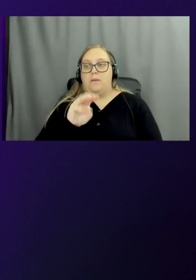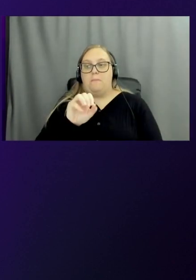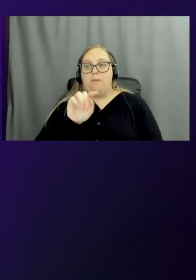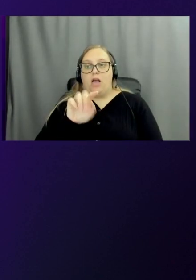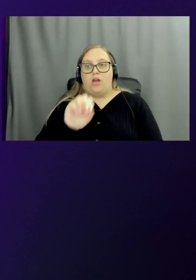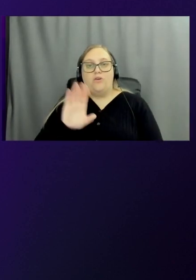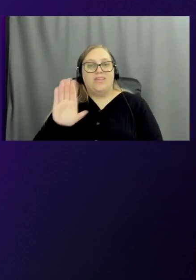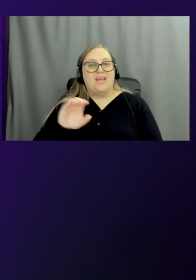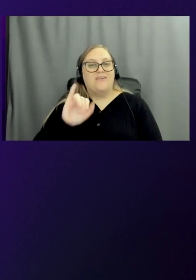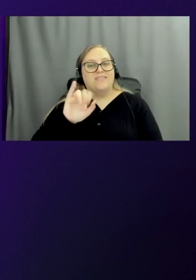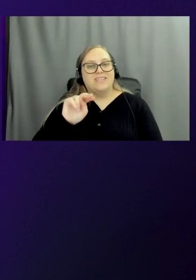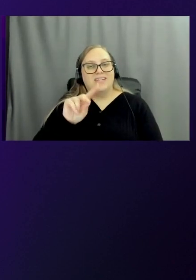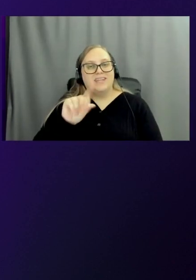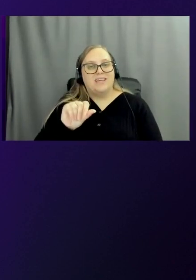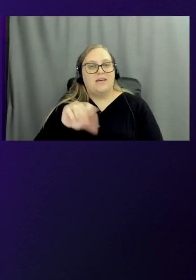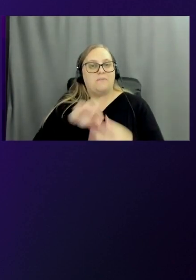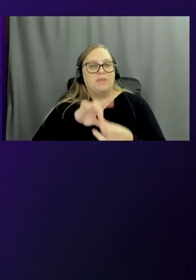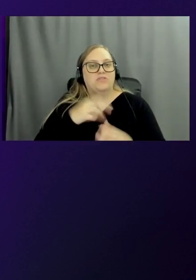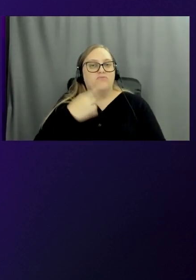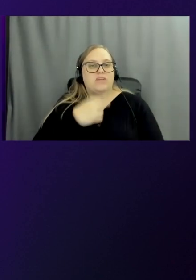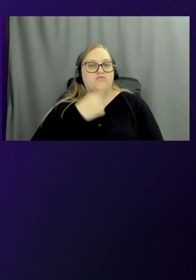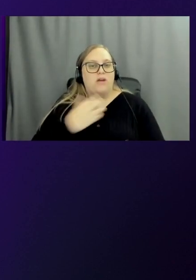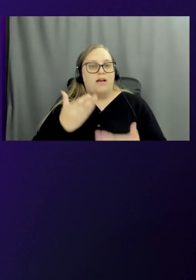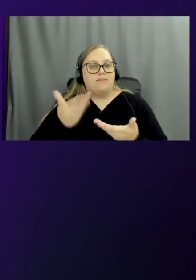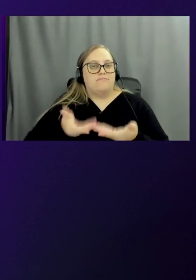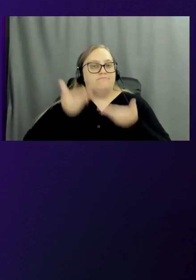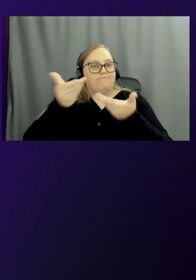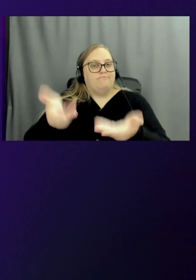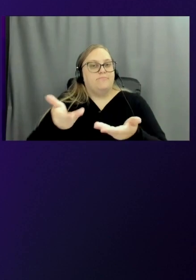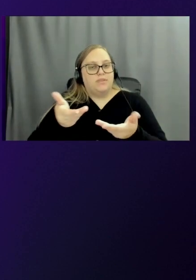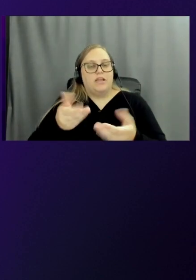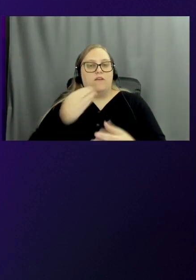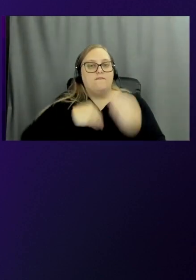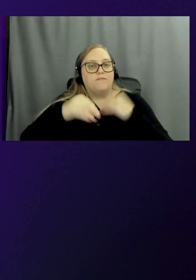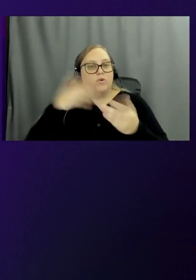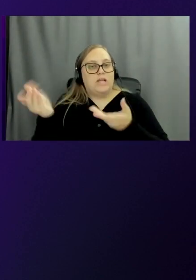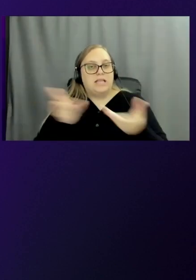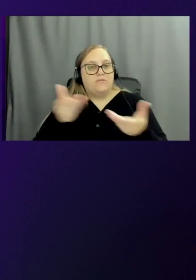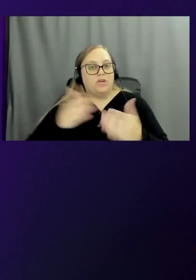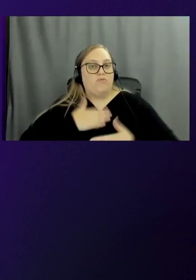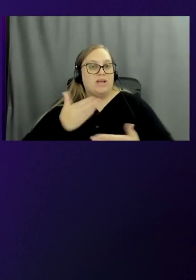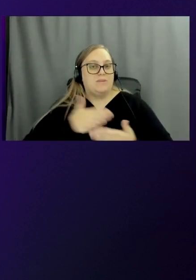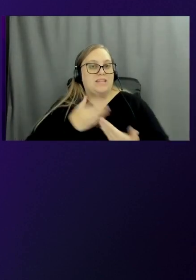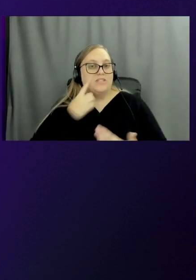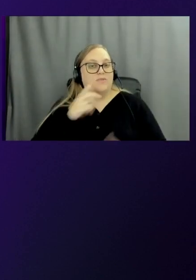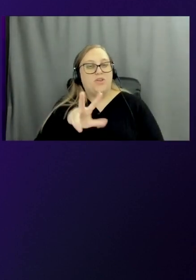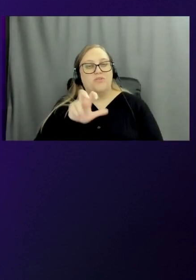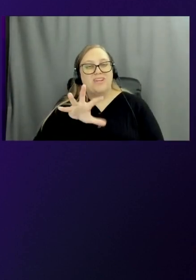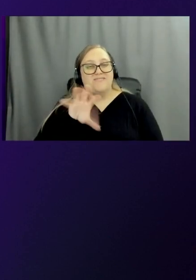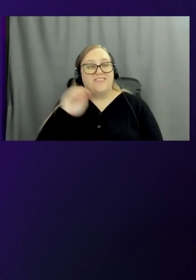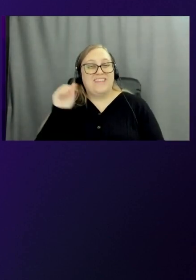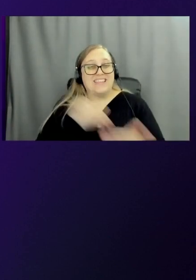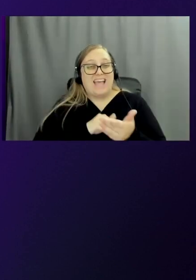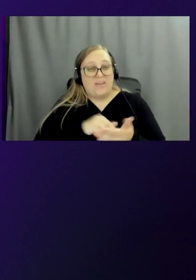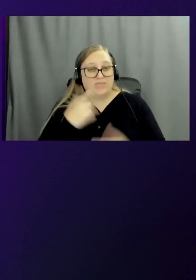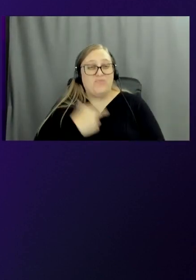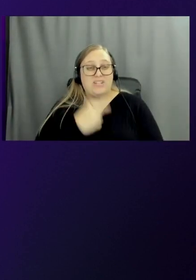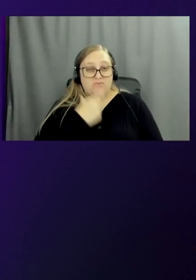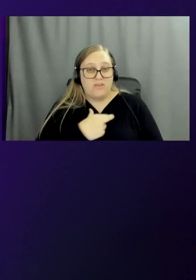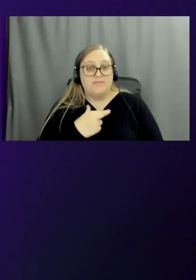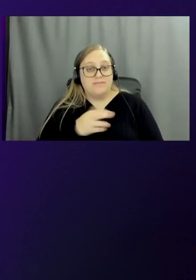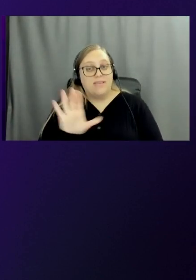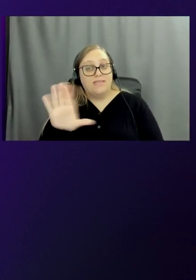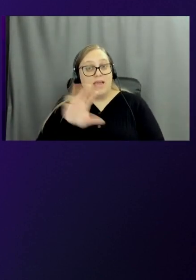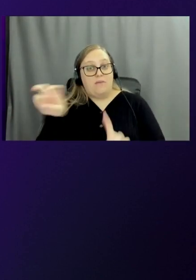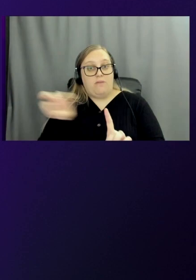India-based restaurant aggregator that provides food delivery and recommendations for over 350,000 restaurants. They migrated